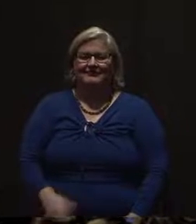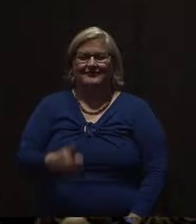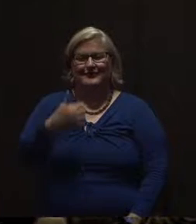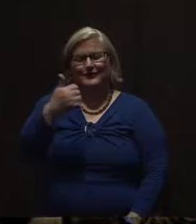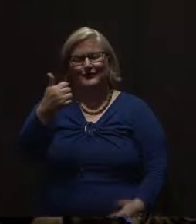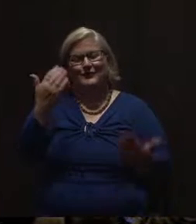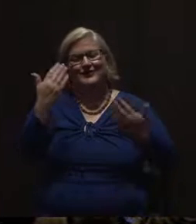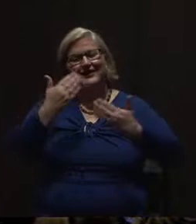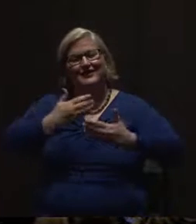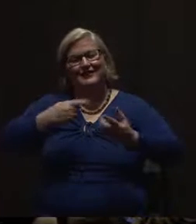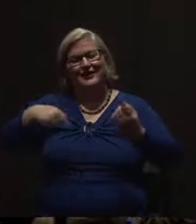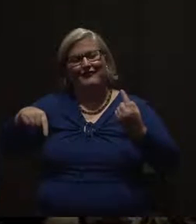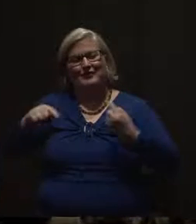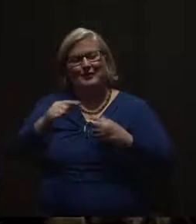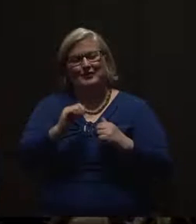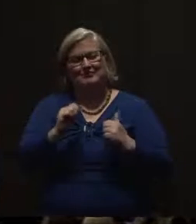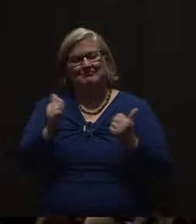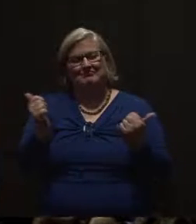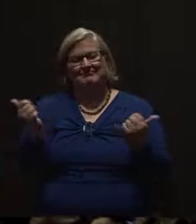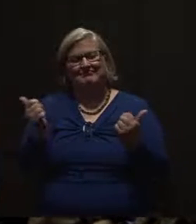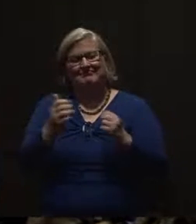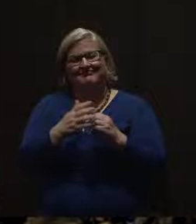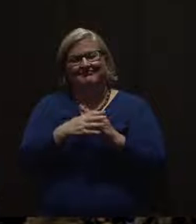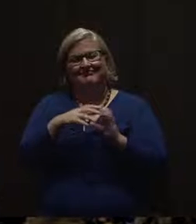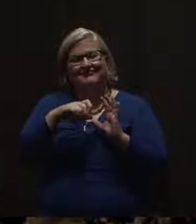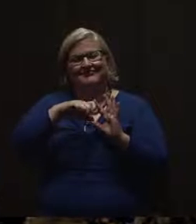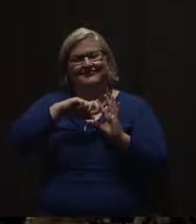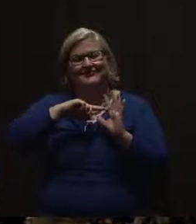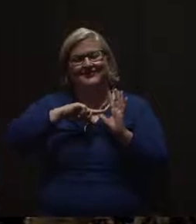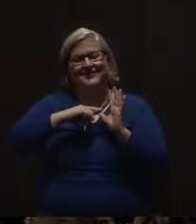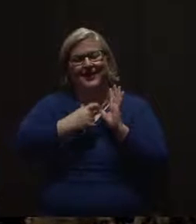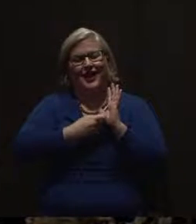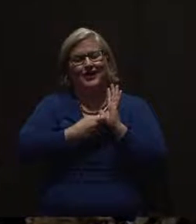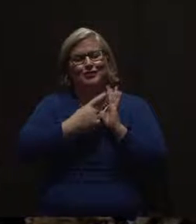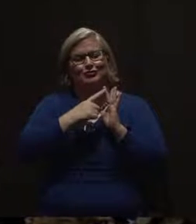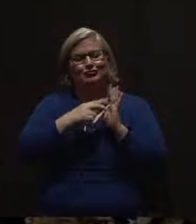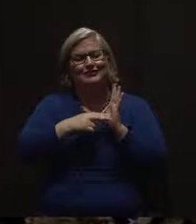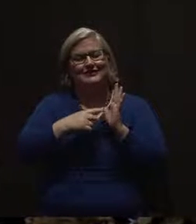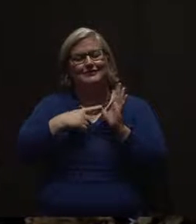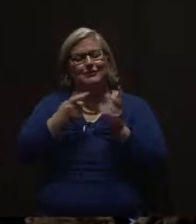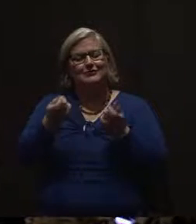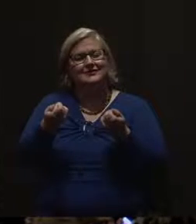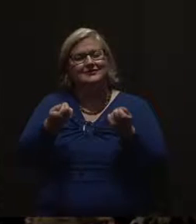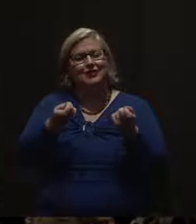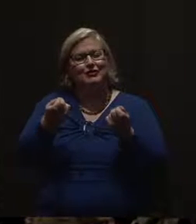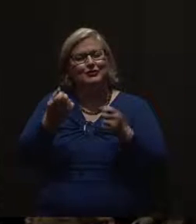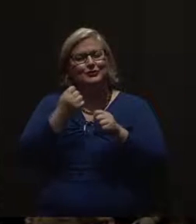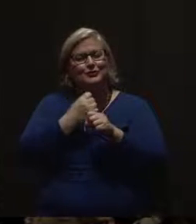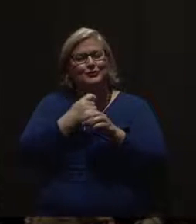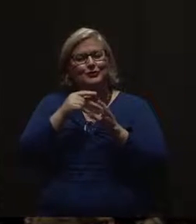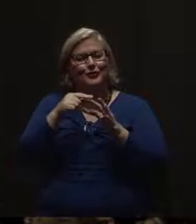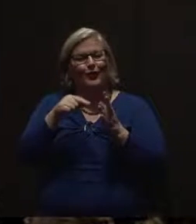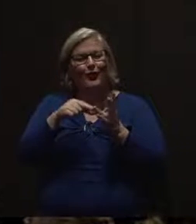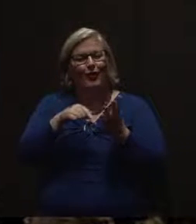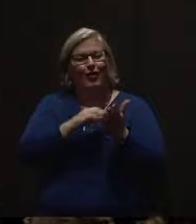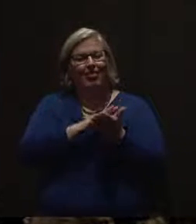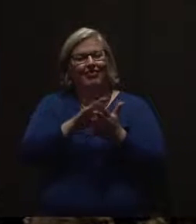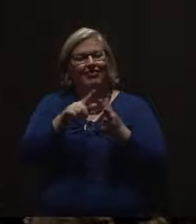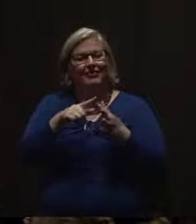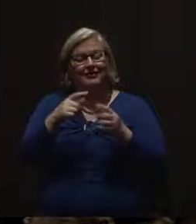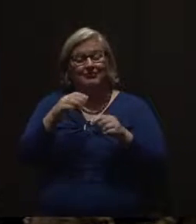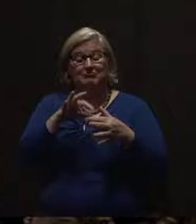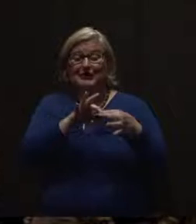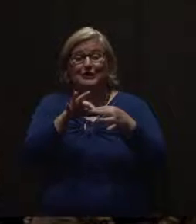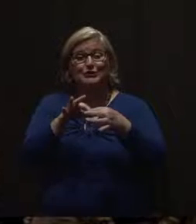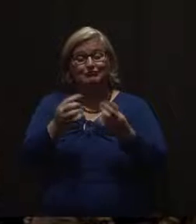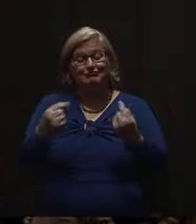Good evening, everybody. I'm Katharina von Rüptischel. I'm the director of the Goethe-Institut here in London. And I'm super excited to have you here